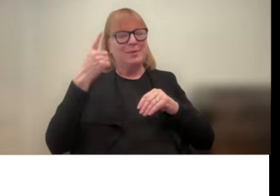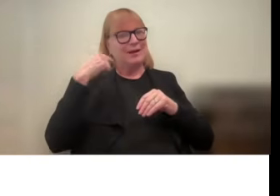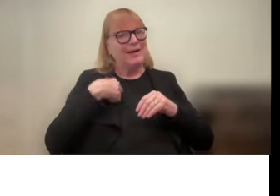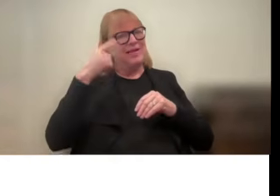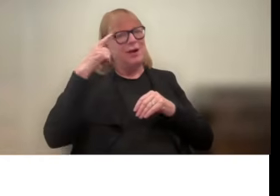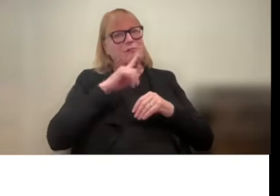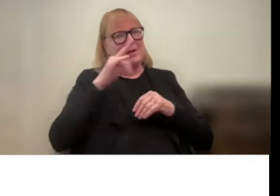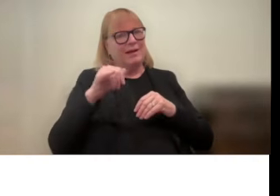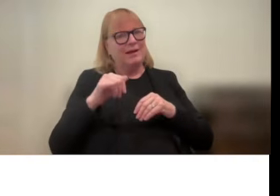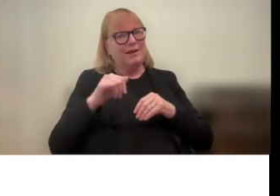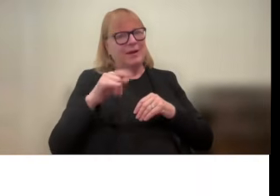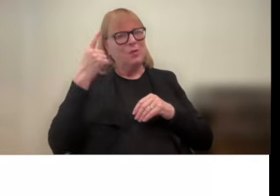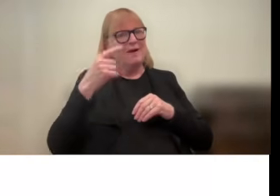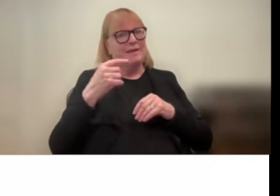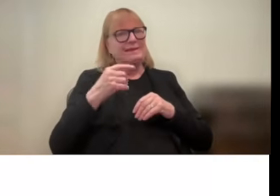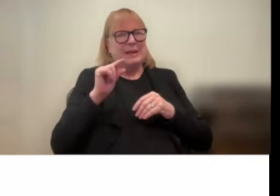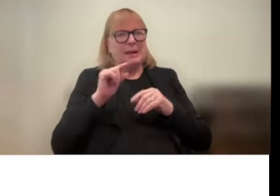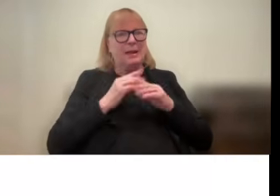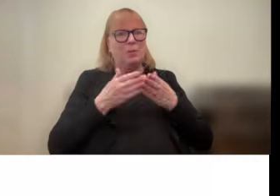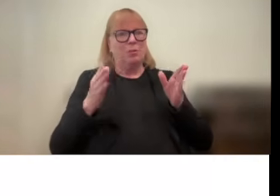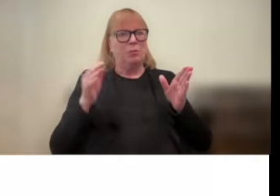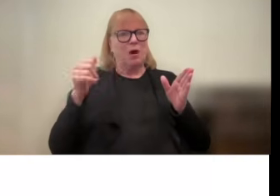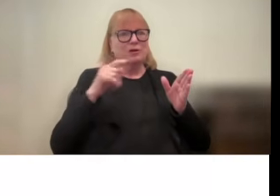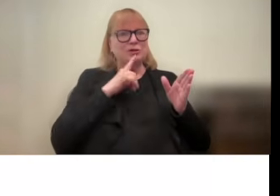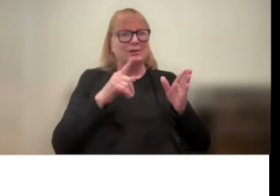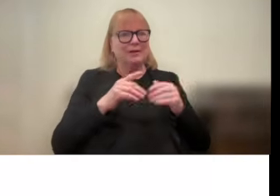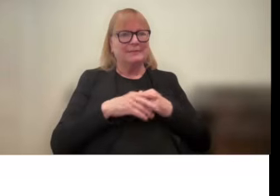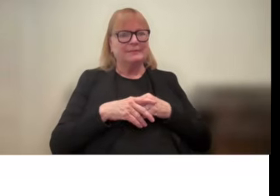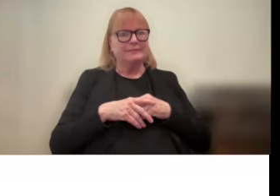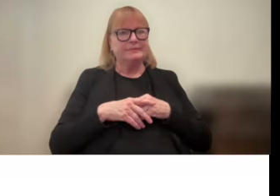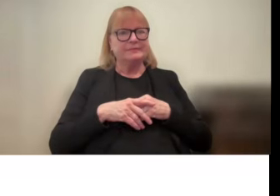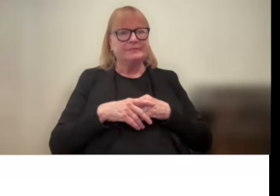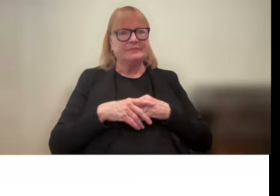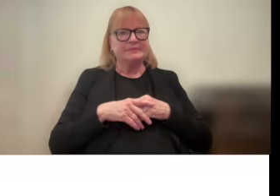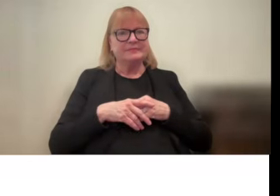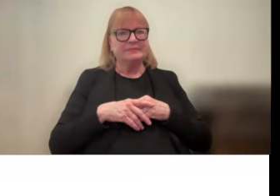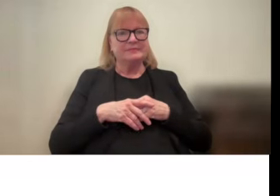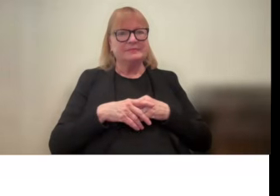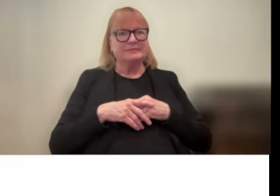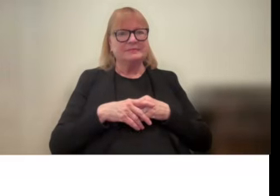is it's one that is a little bit broader, certainly. Um,